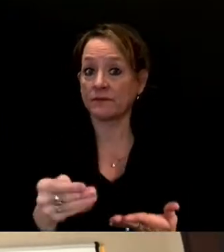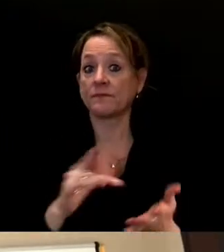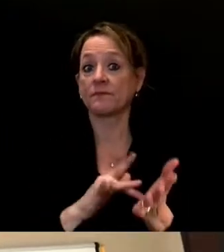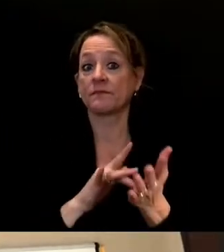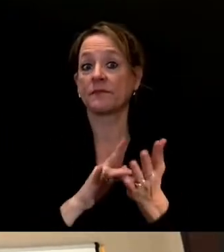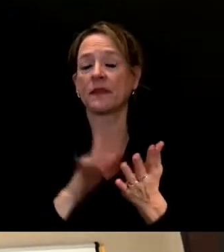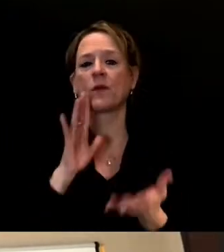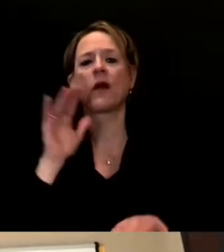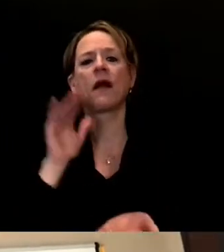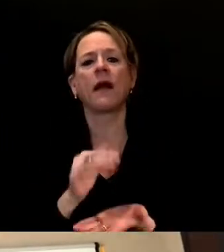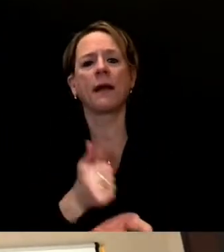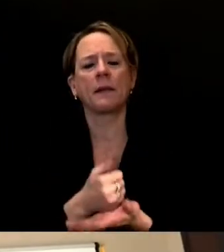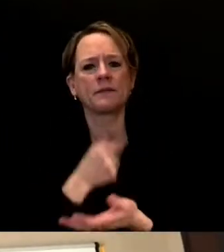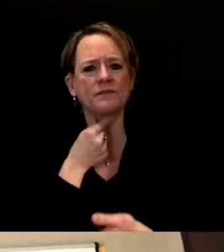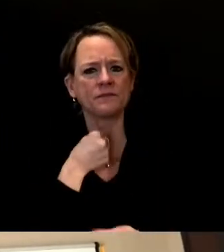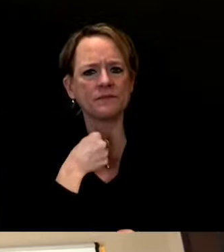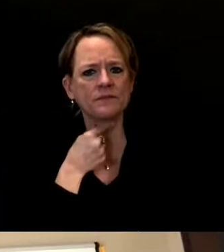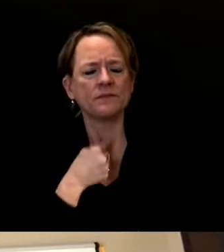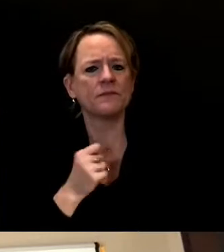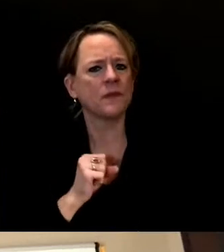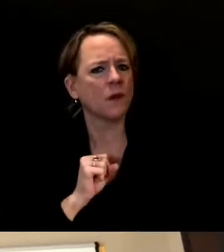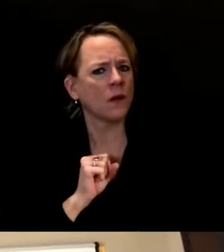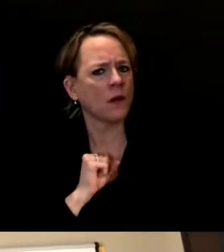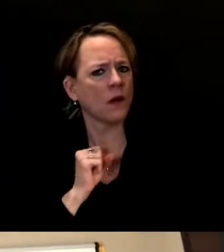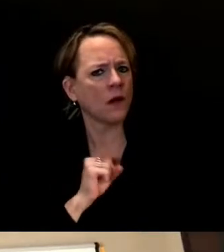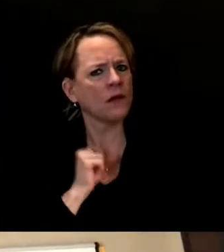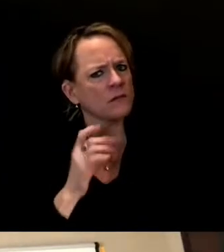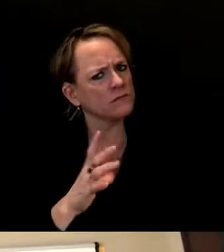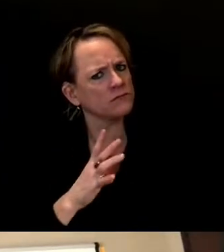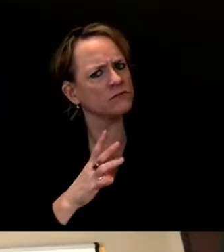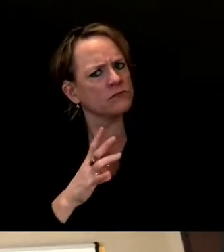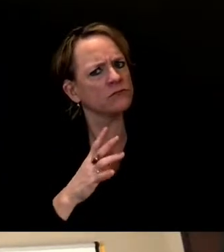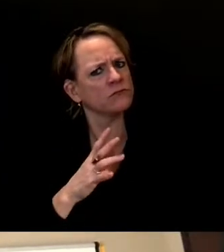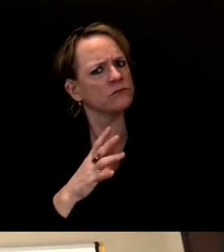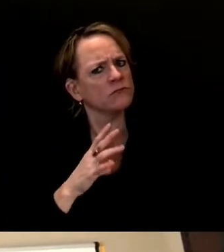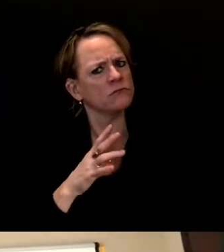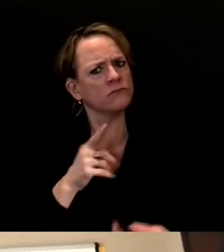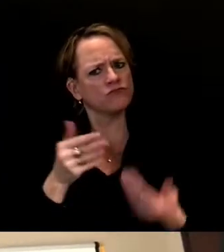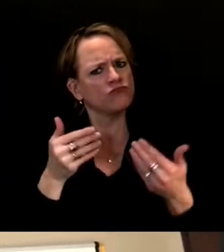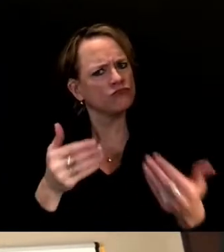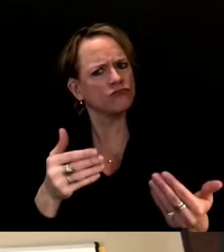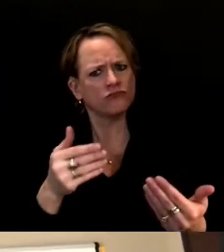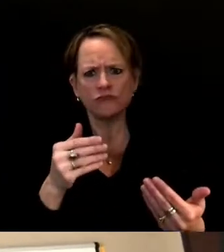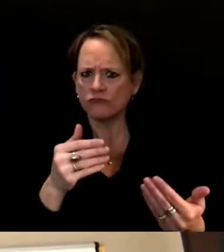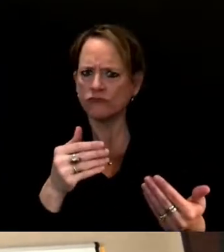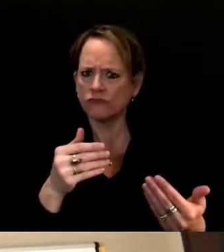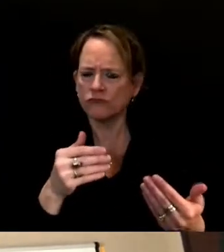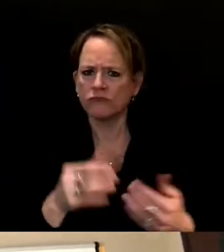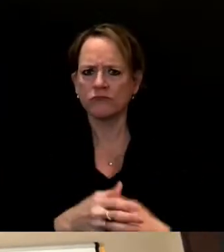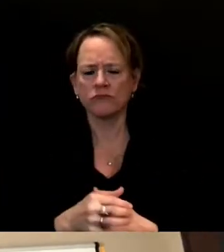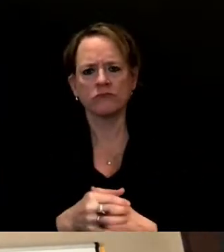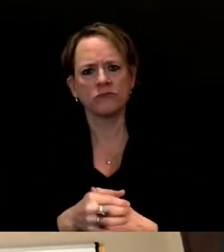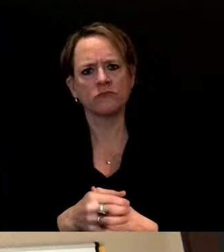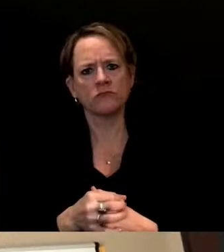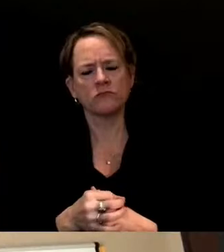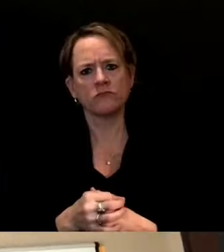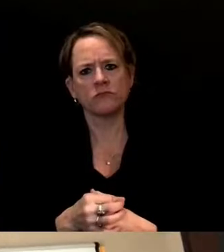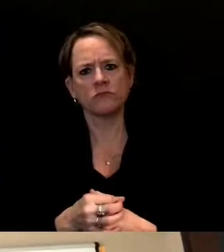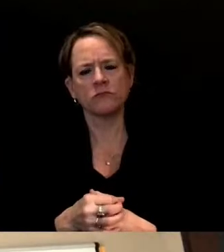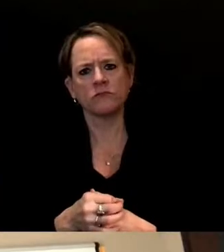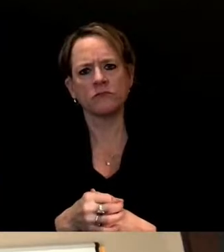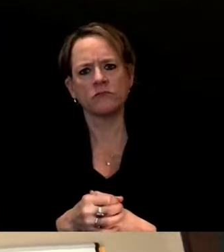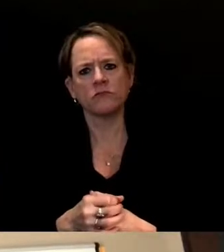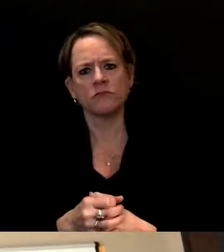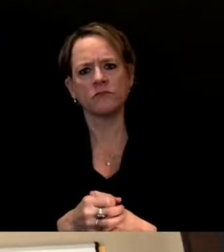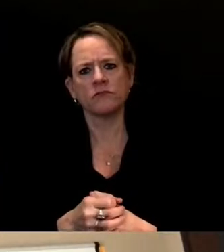to use. Now, there are antiviral medications that are now developed and